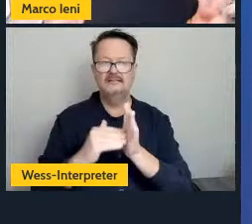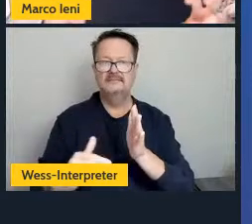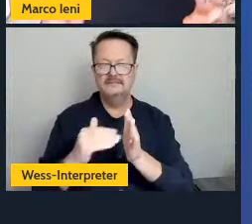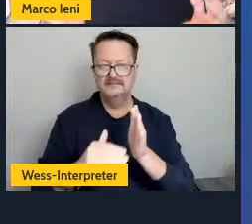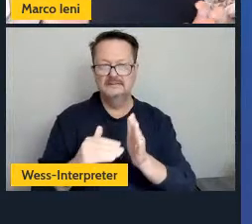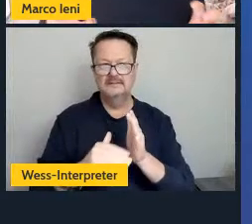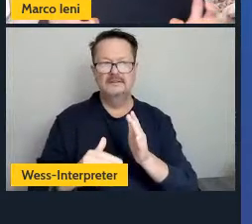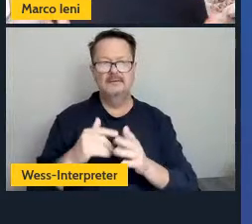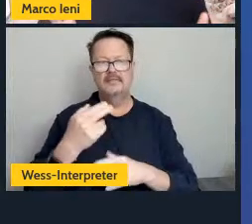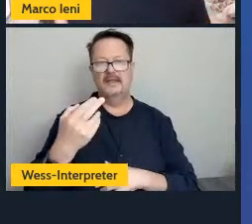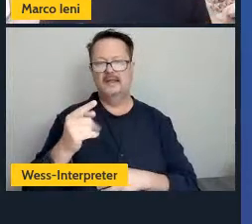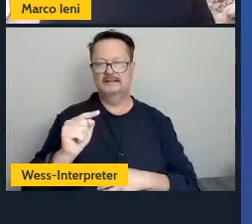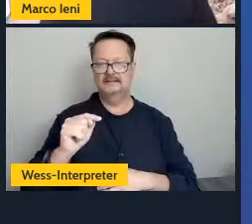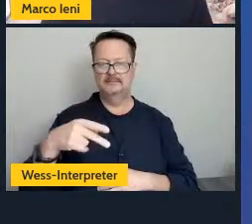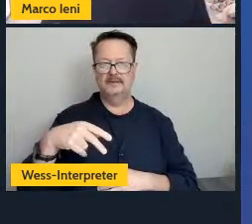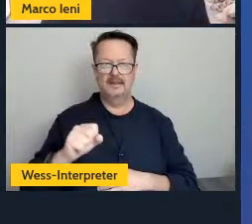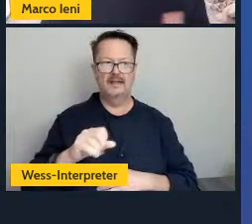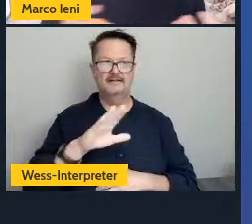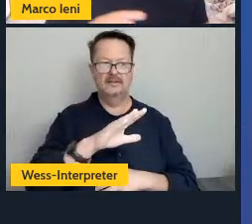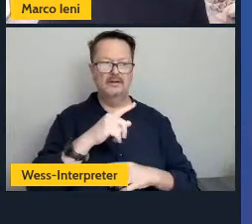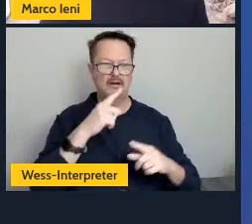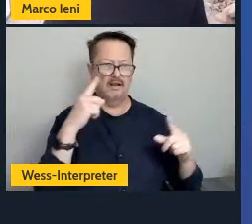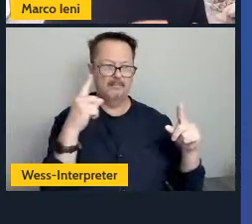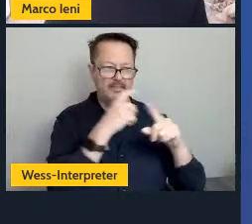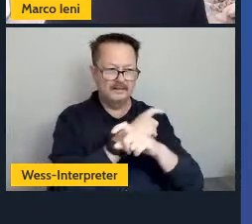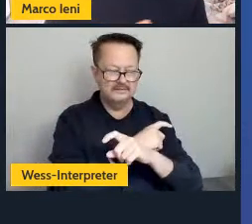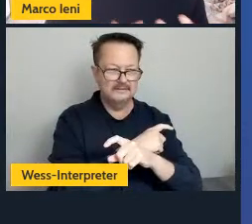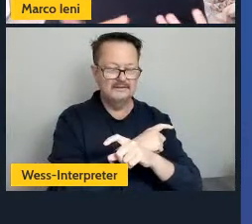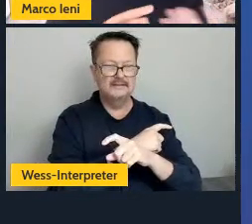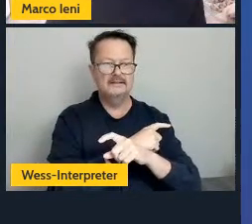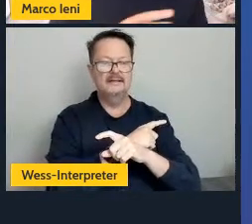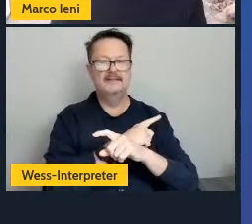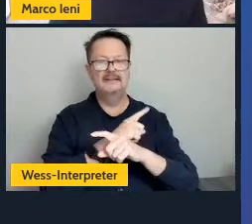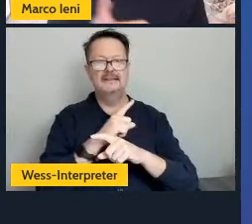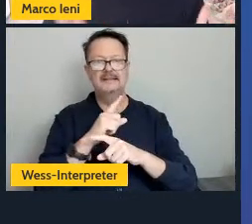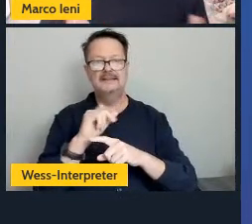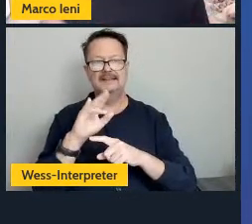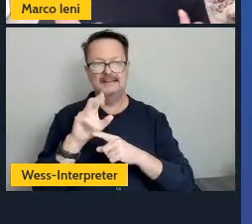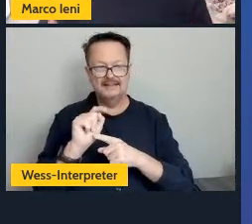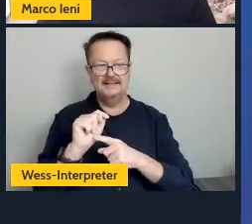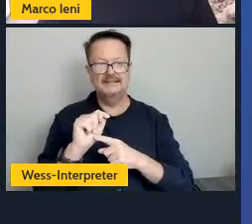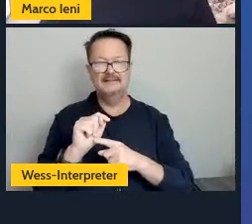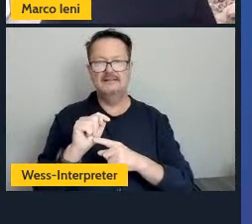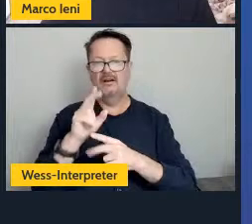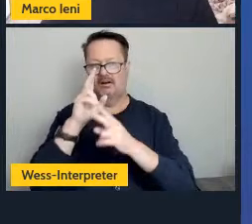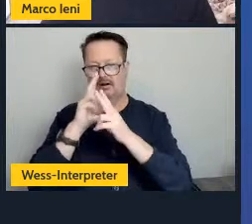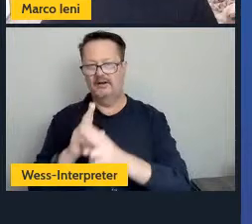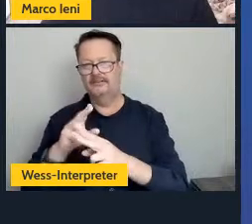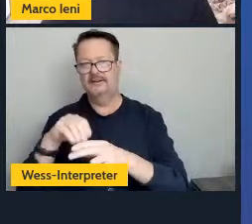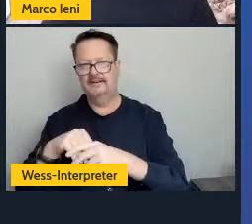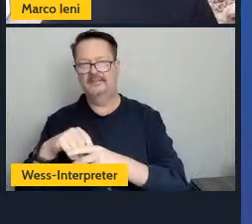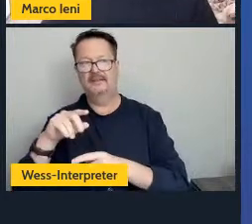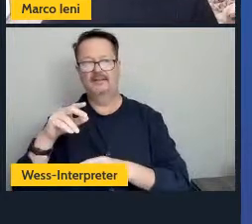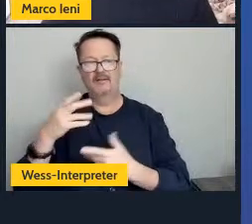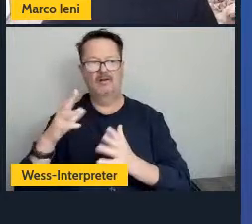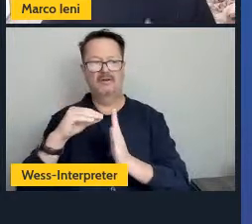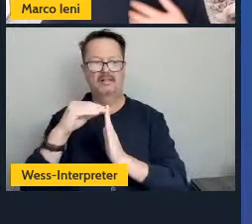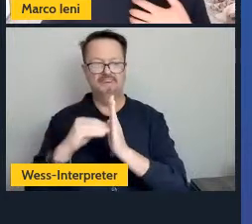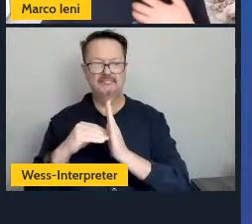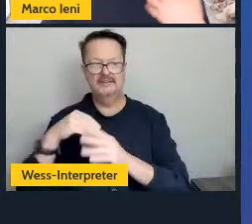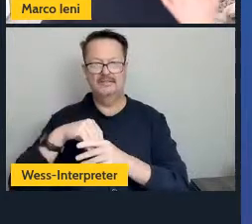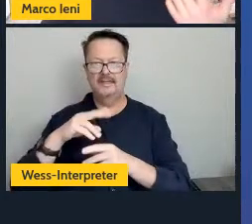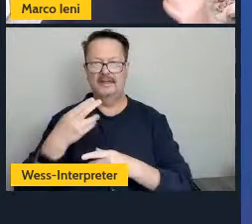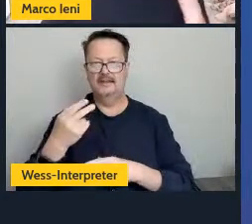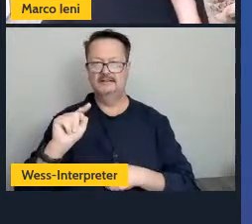say the HTTPS complexity is handled in the HTTPS chart.